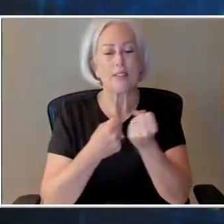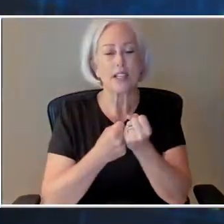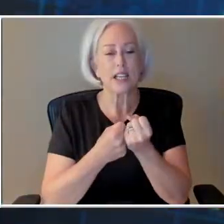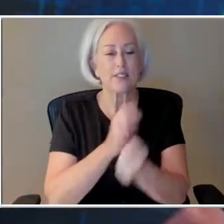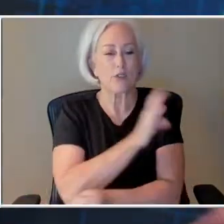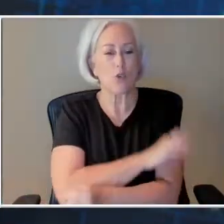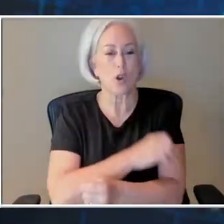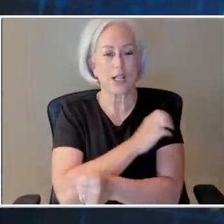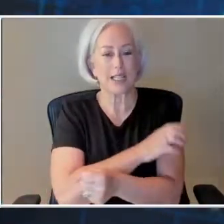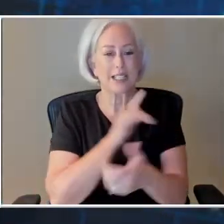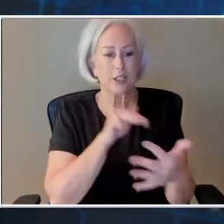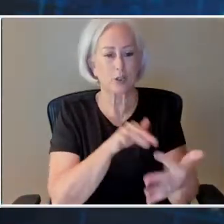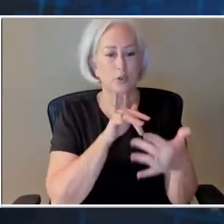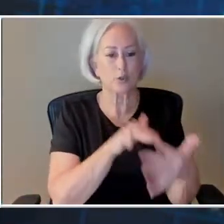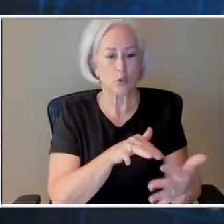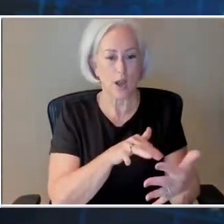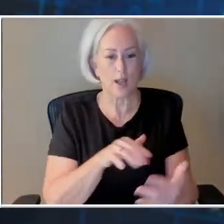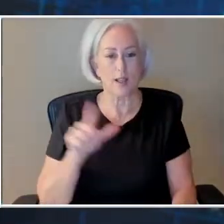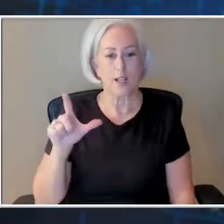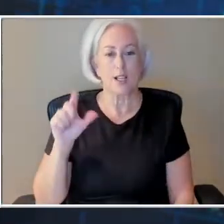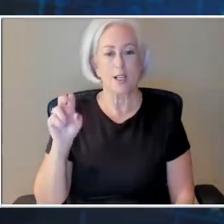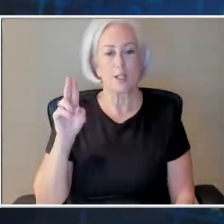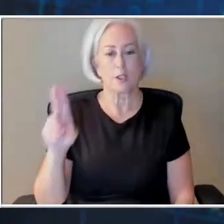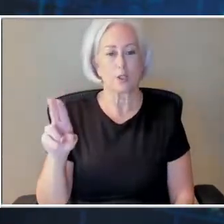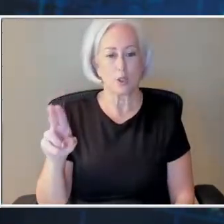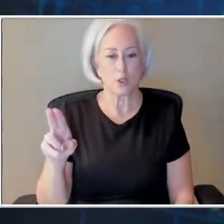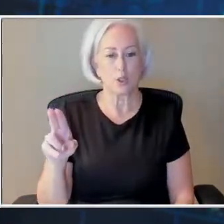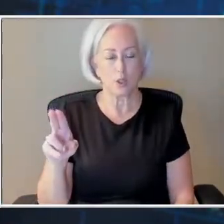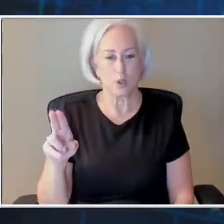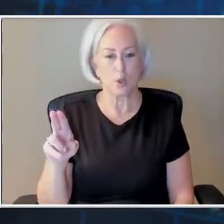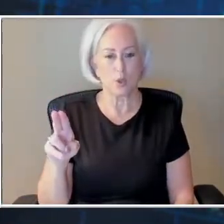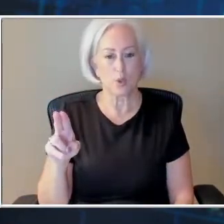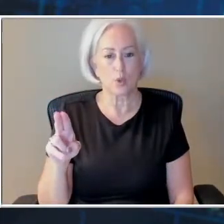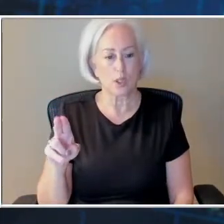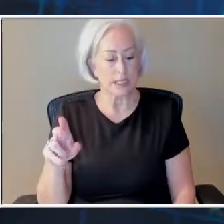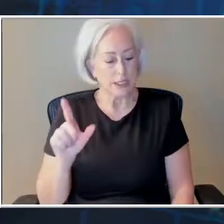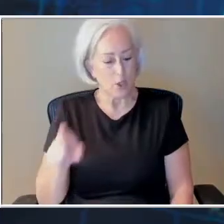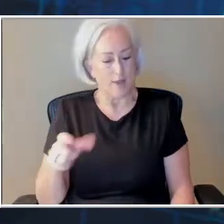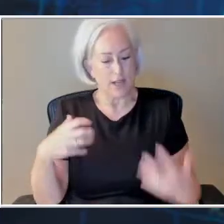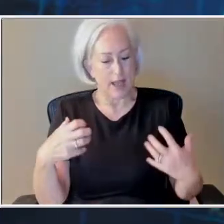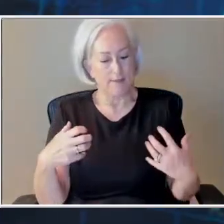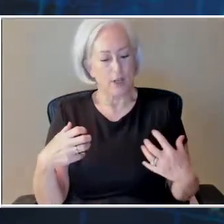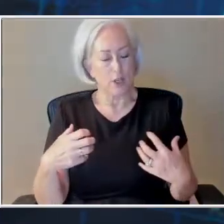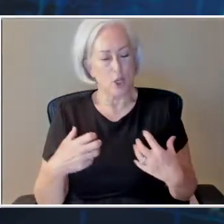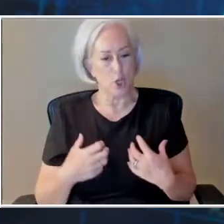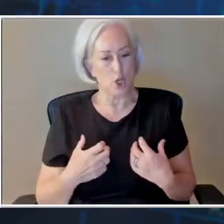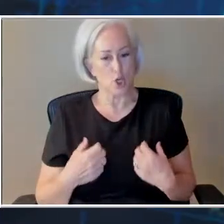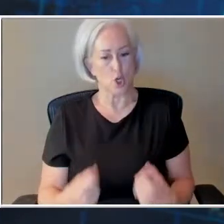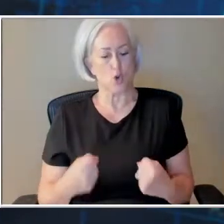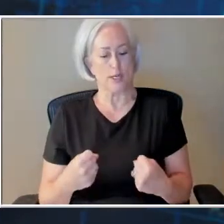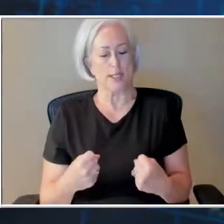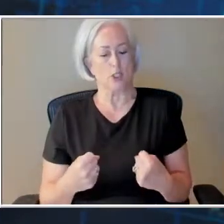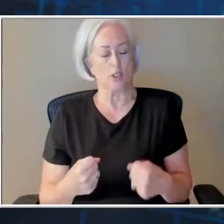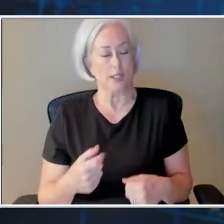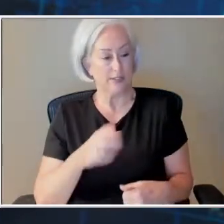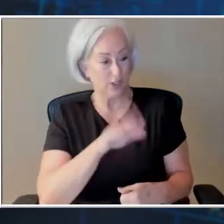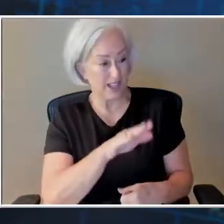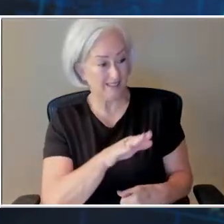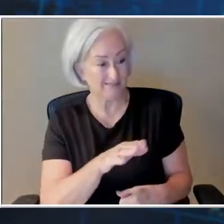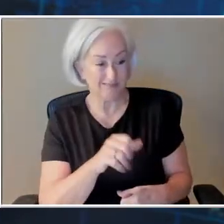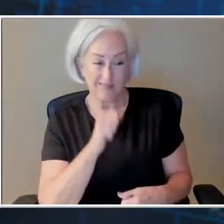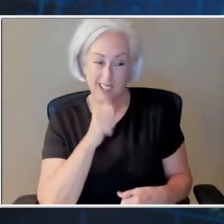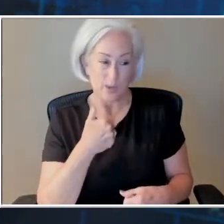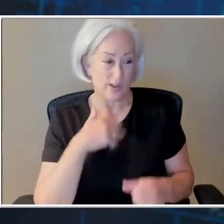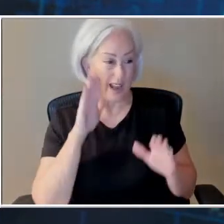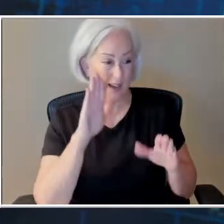that. Lou is a very, this is a courage, by the way. It takes courage. You come to a patient, you say, you know what, I don't have a really great options. I have a